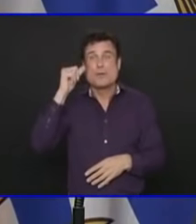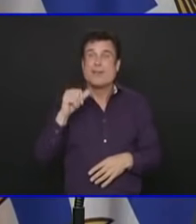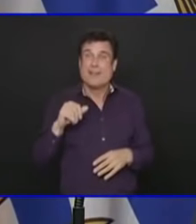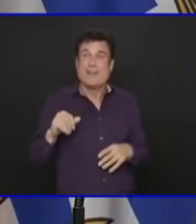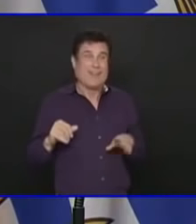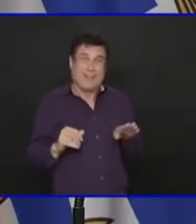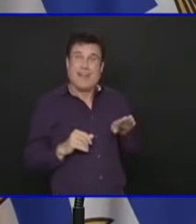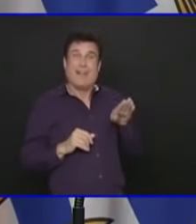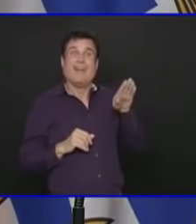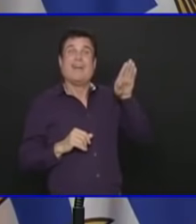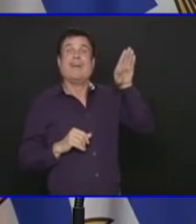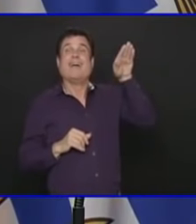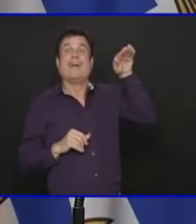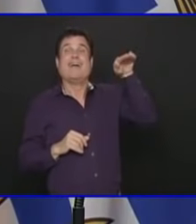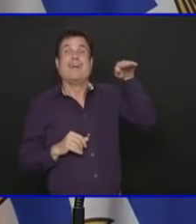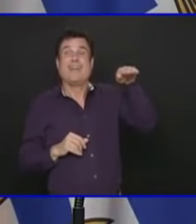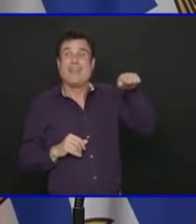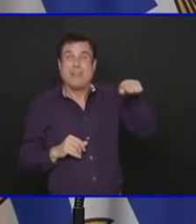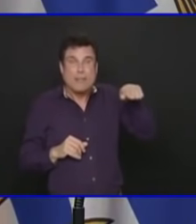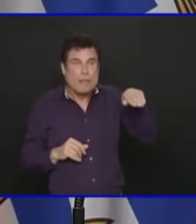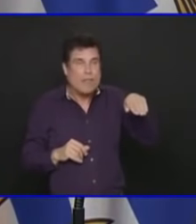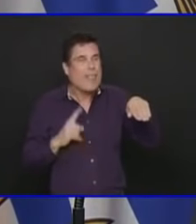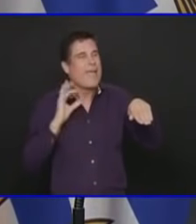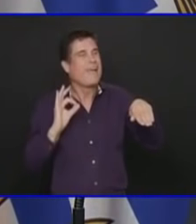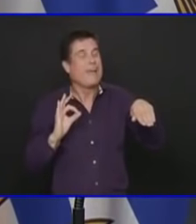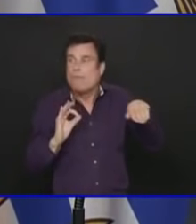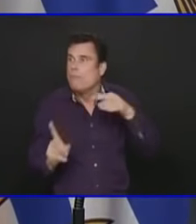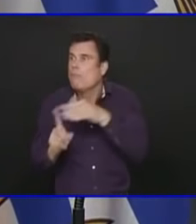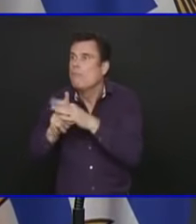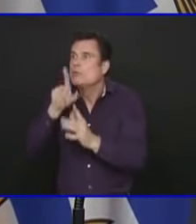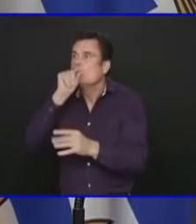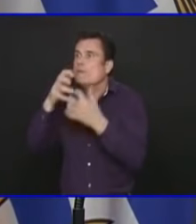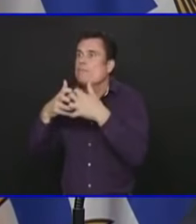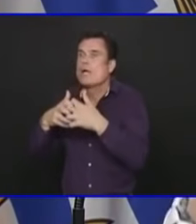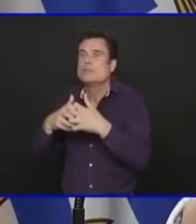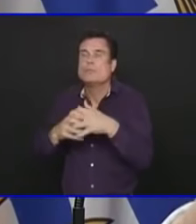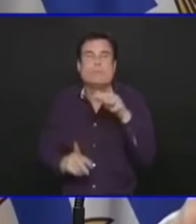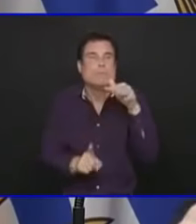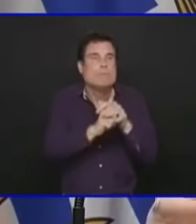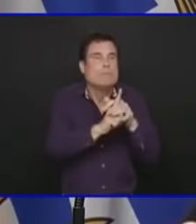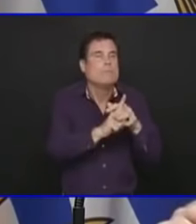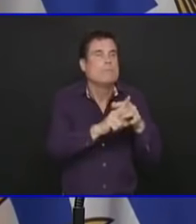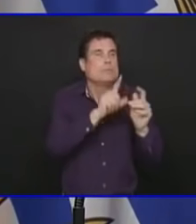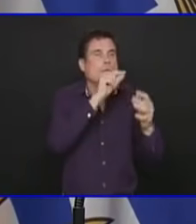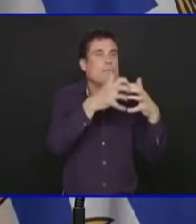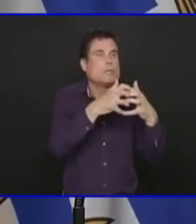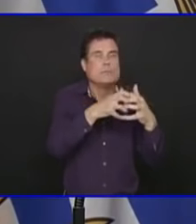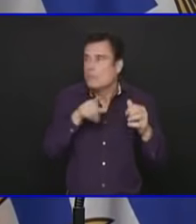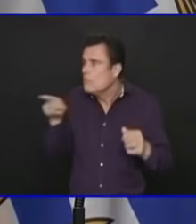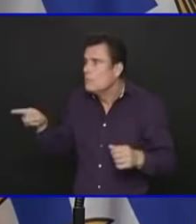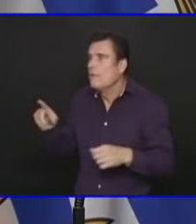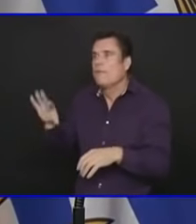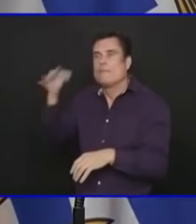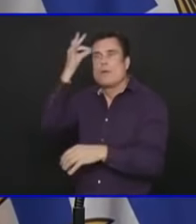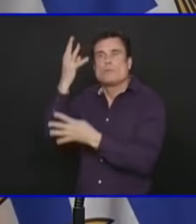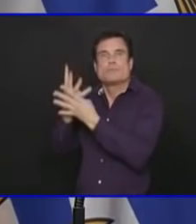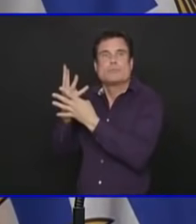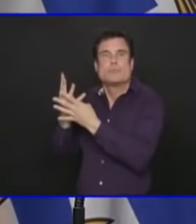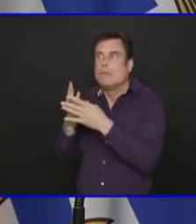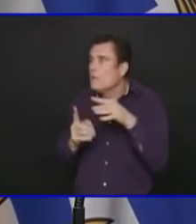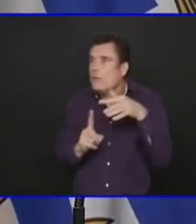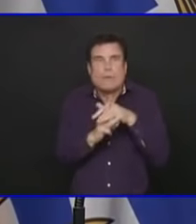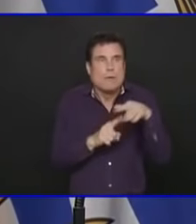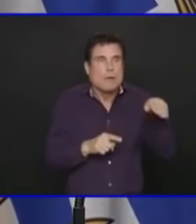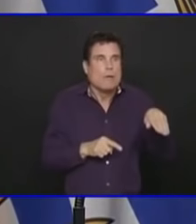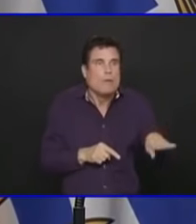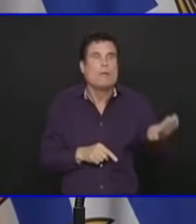need to make sure we have the testing and the contact tracing and everything that we do in public health to try and keep it down at that level. But yes, I am